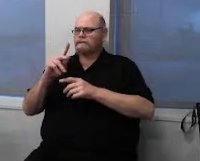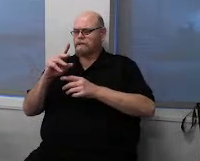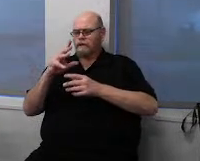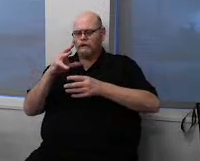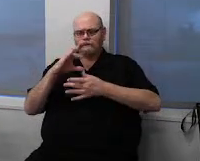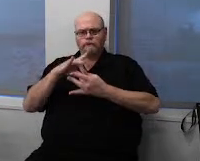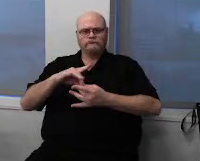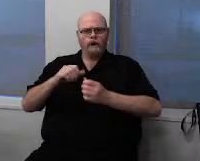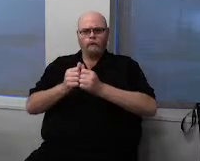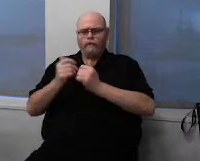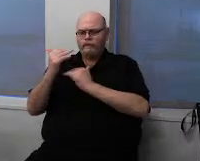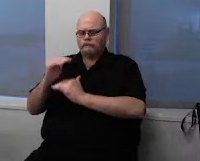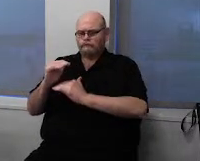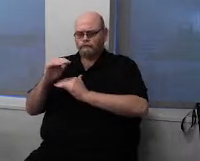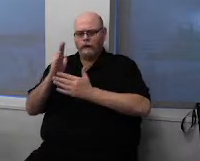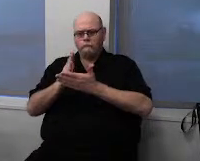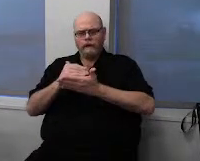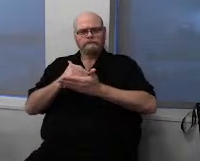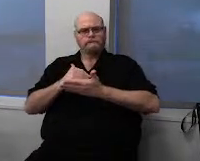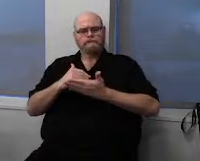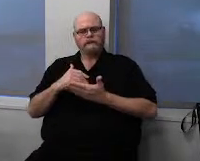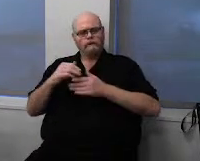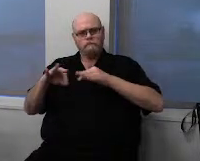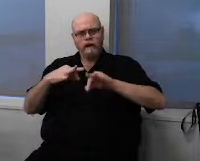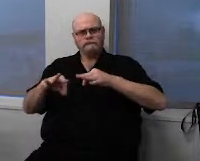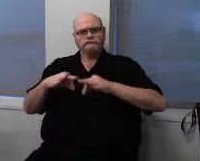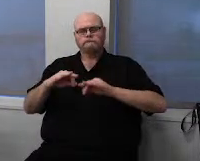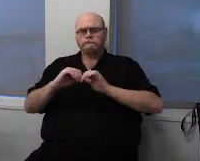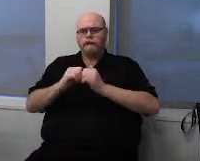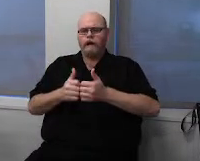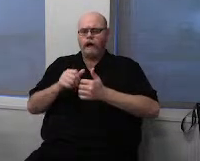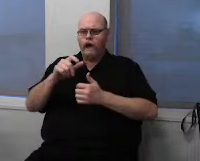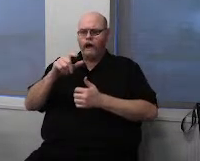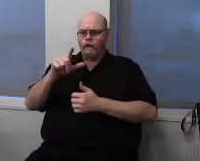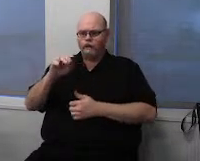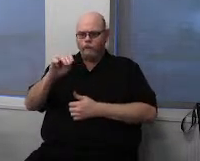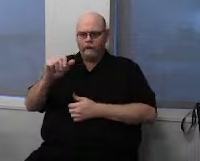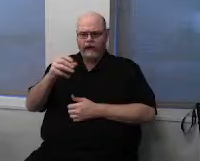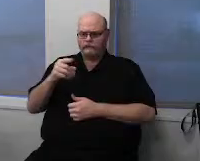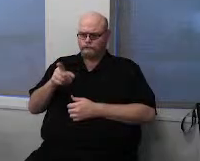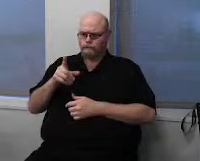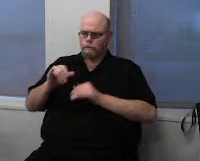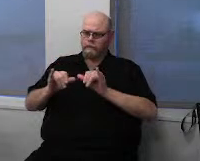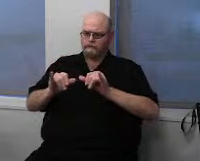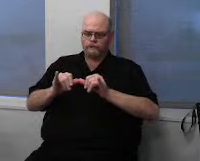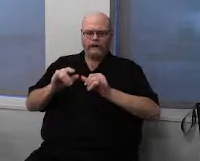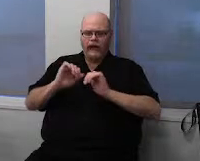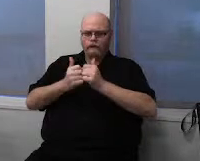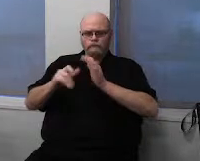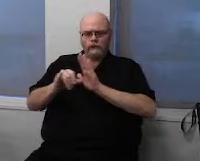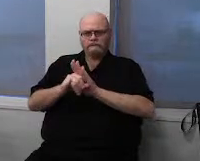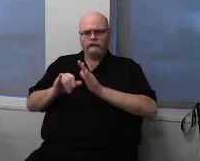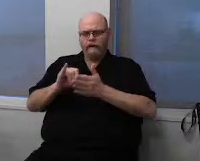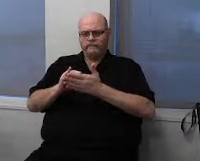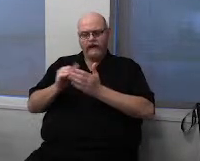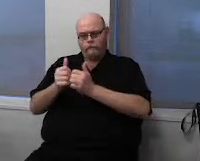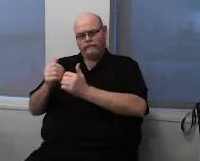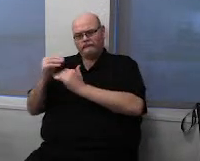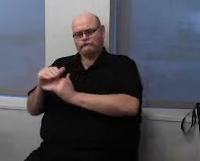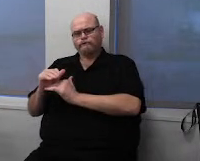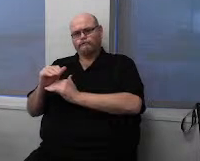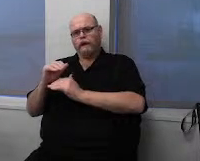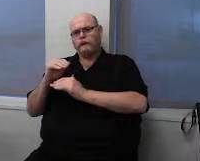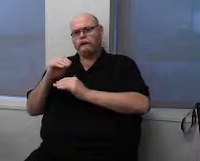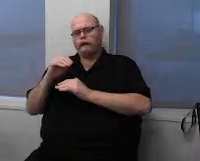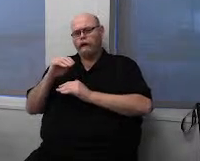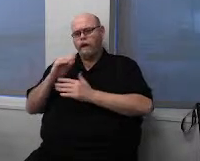budget. Could you explain how you measure these risks and why you identify them as risks if the constrained budget